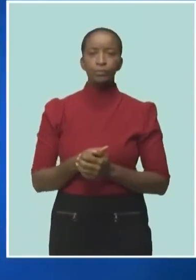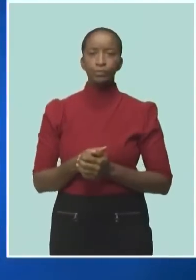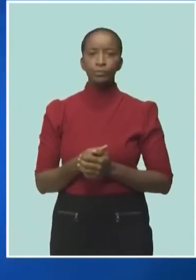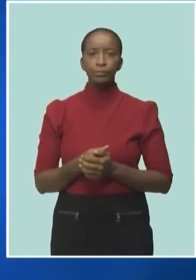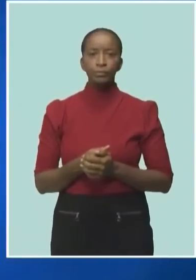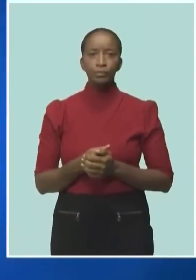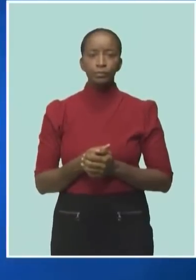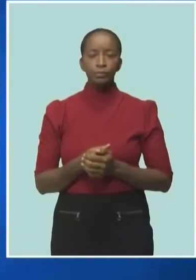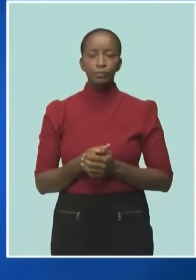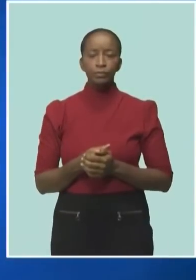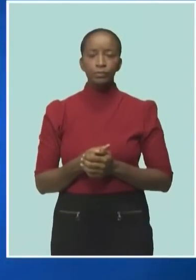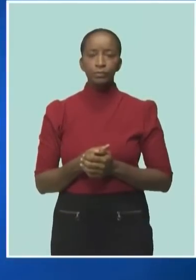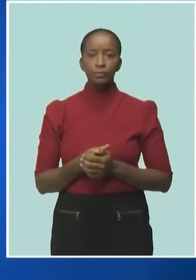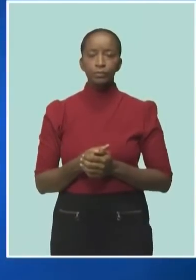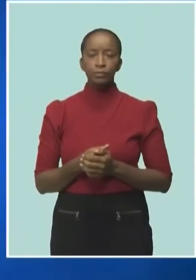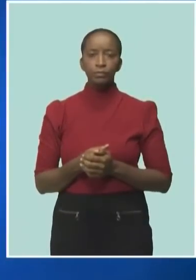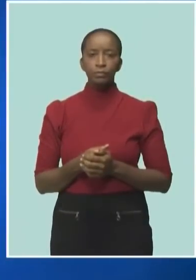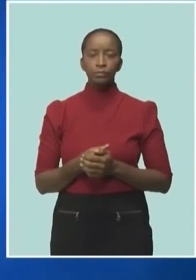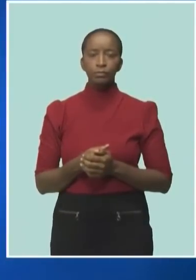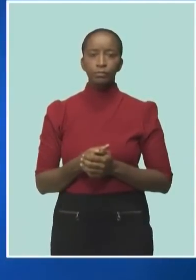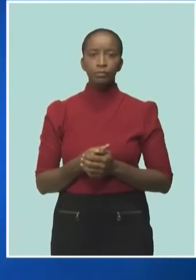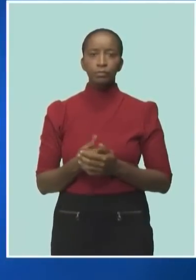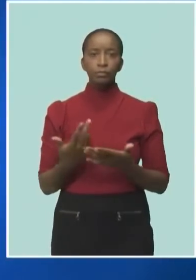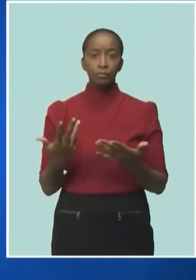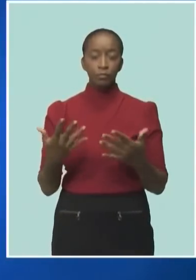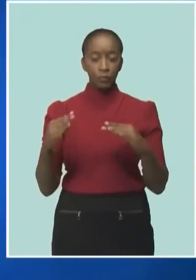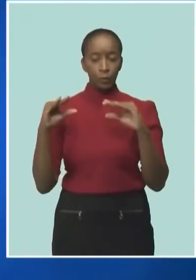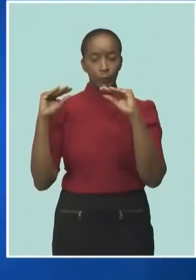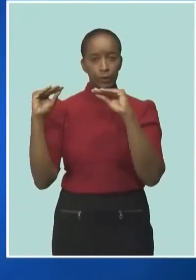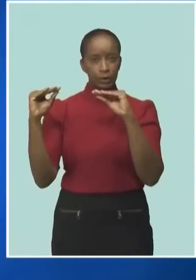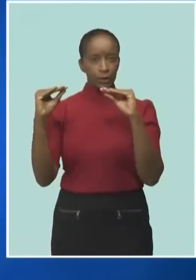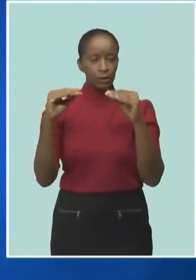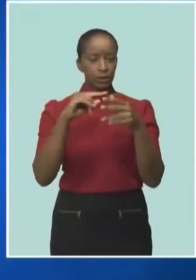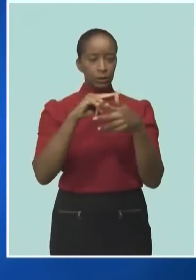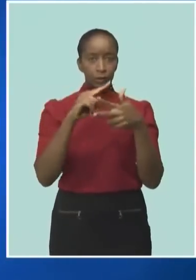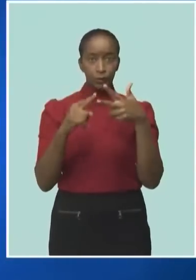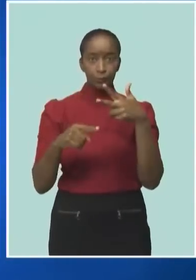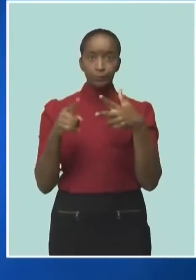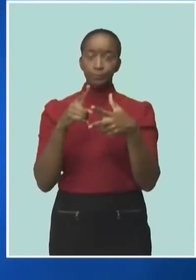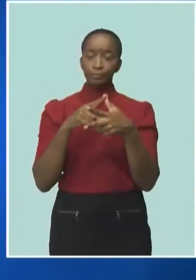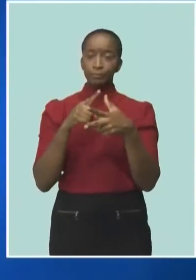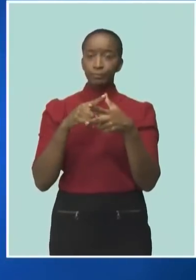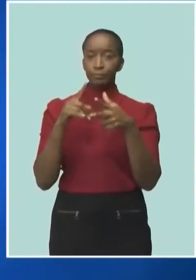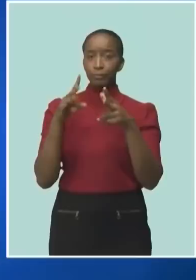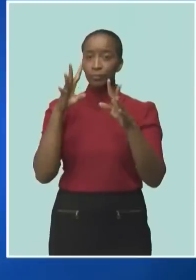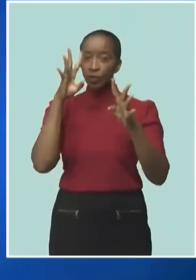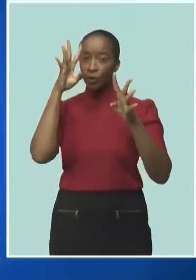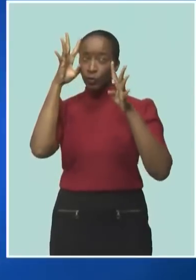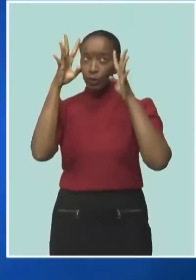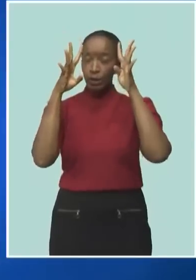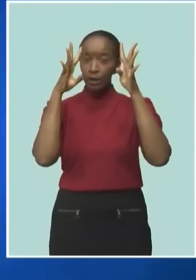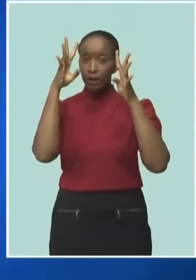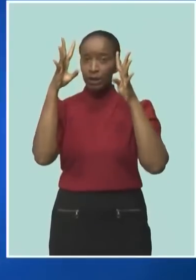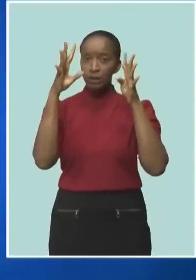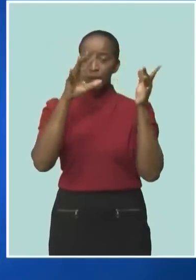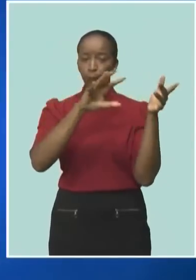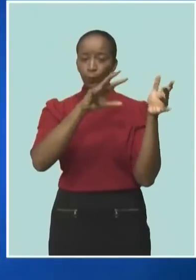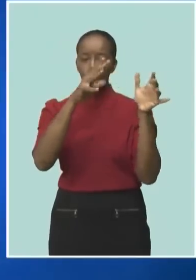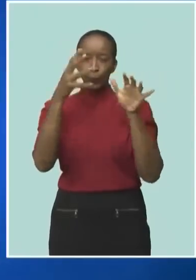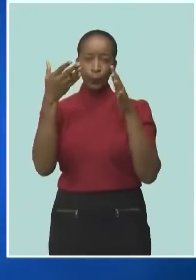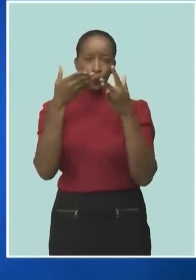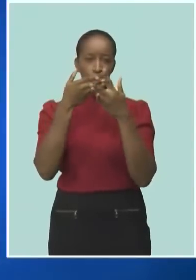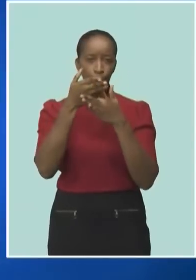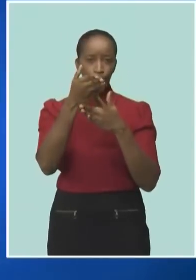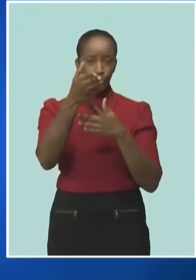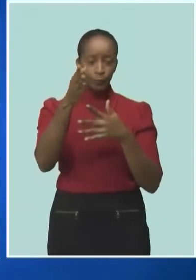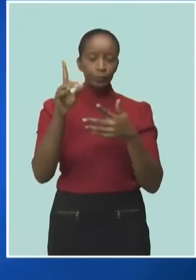The component is broken up into 3 phases. One is creativity and resilience. The other is the